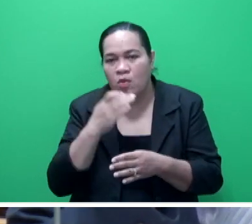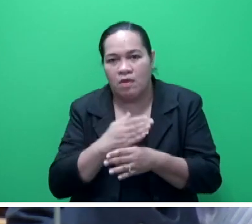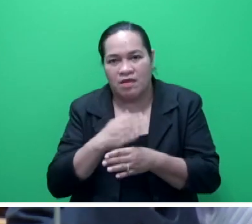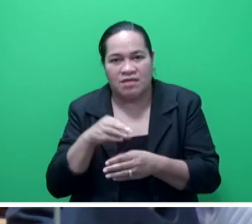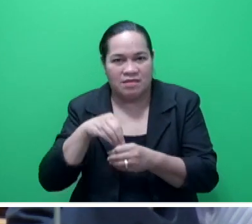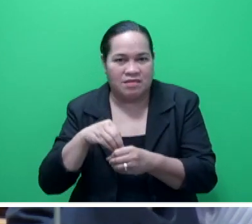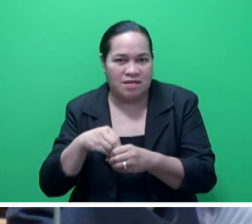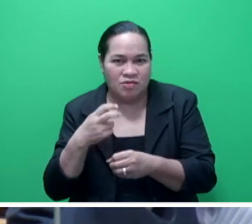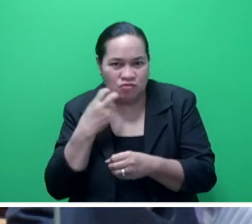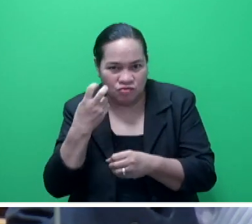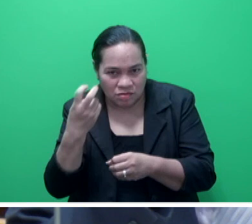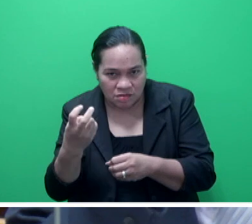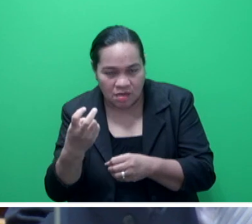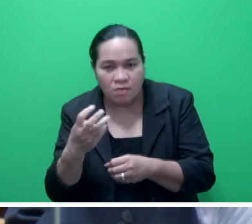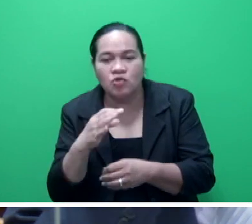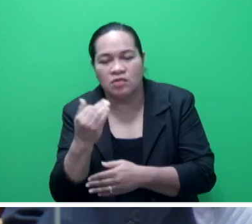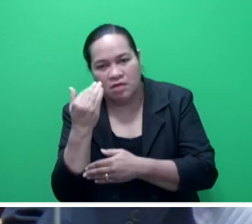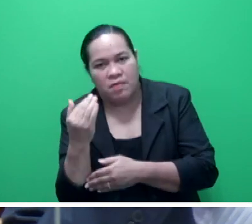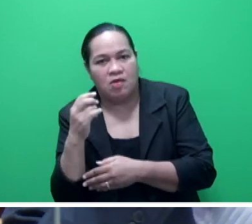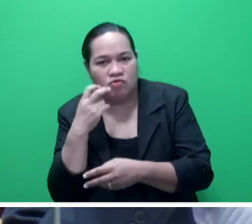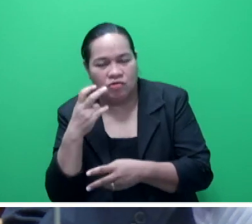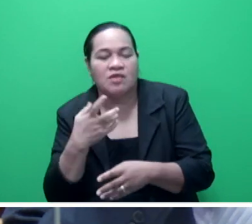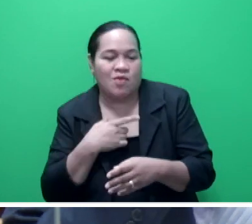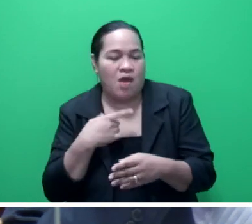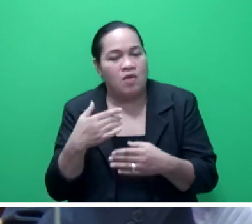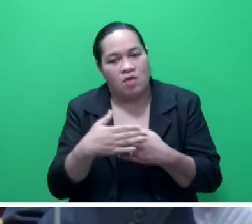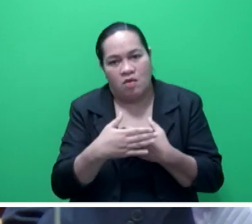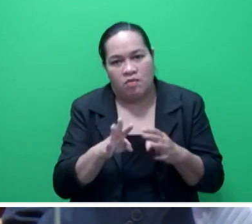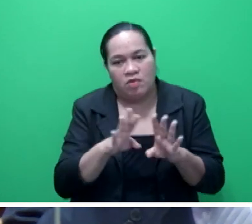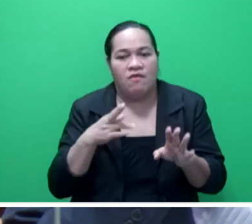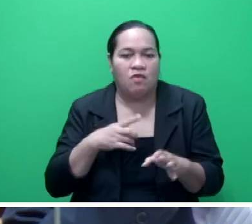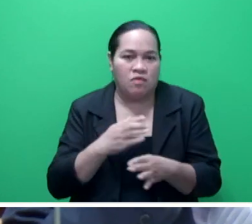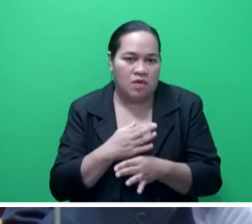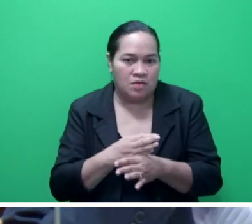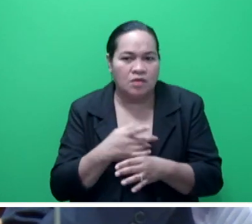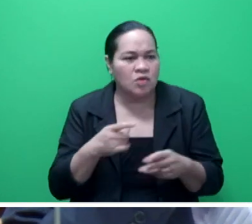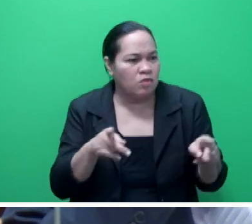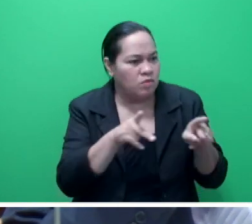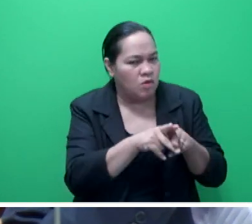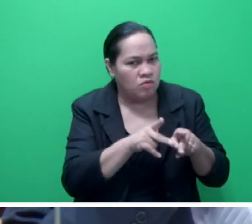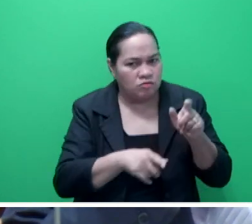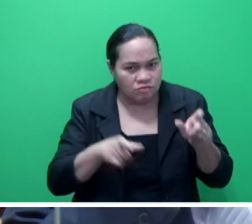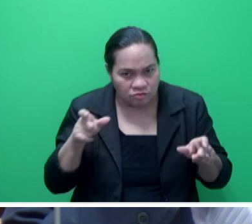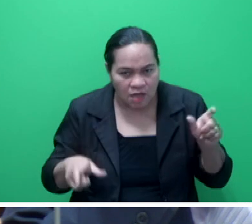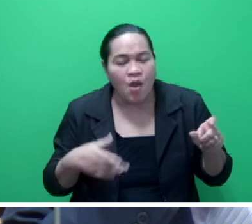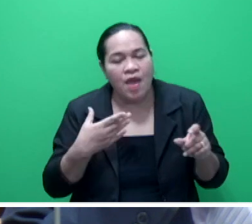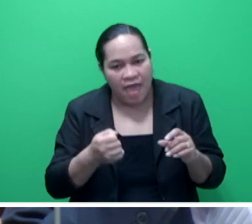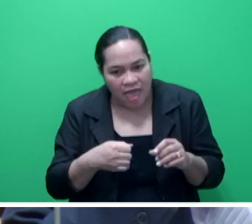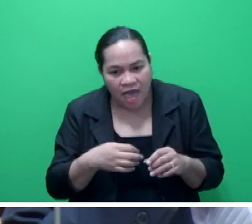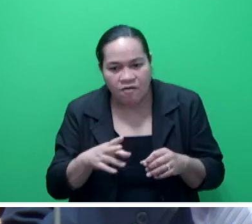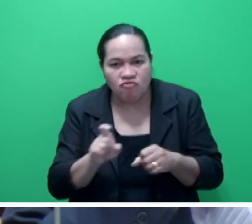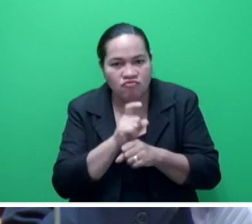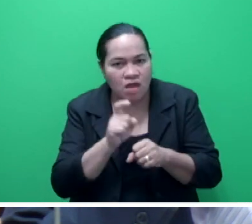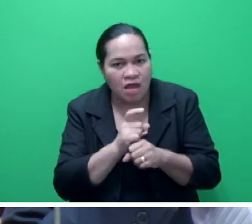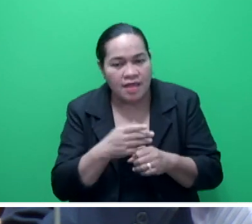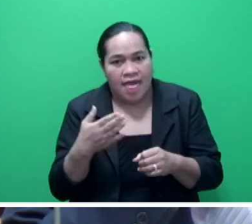This was also made possible through well-established partnerships and enhanced health and safety protocols that we put in place